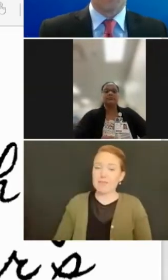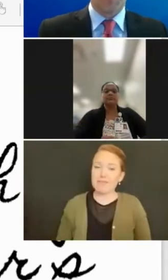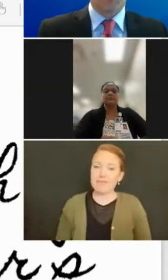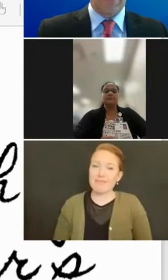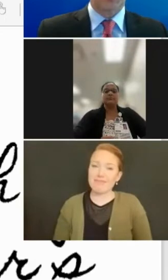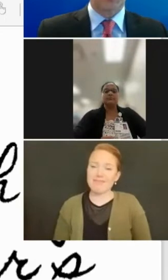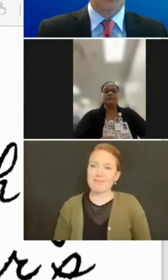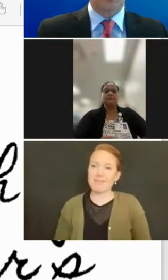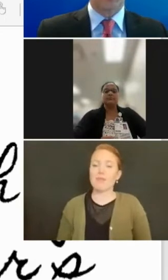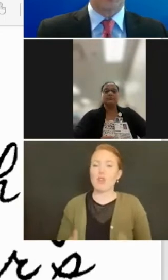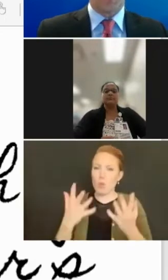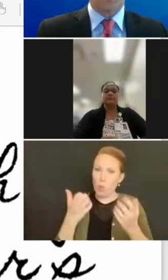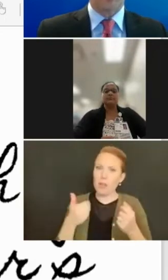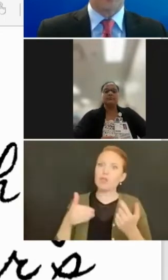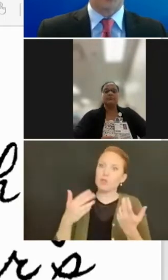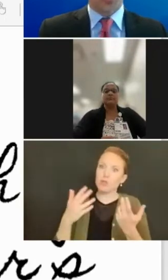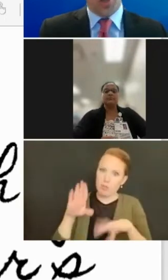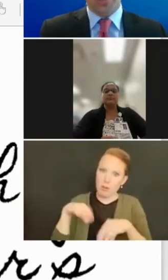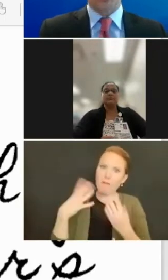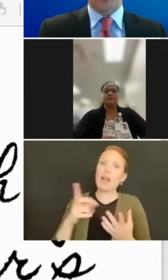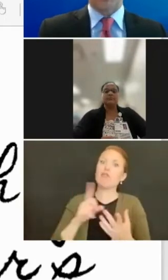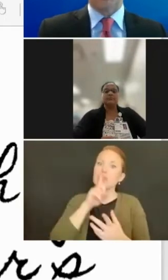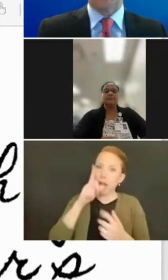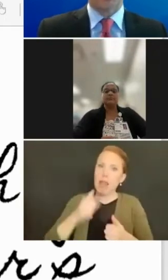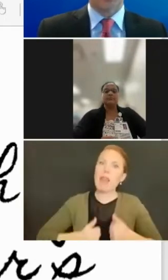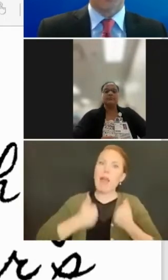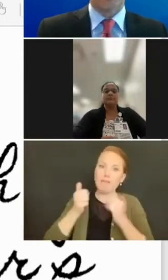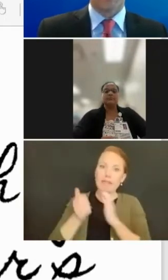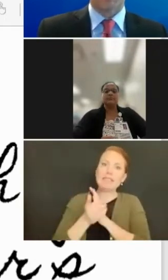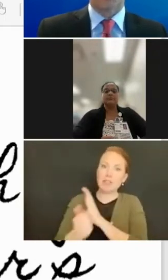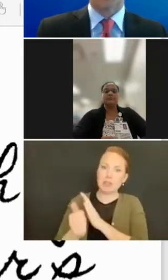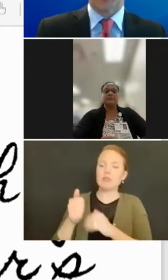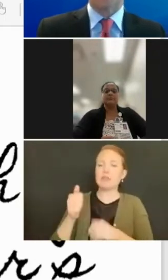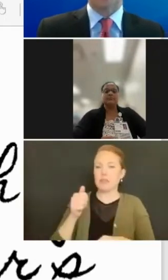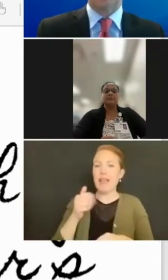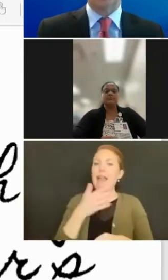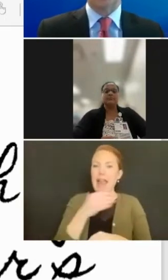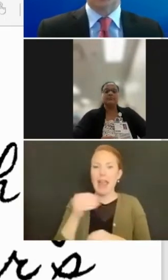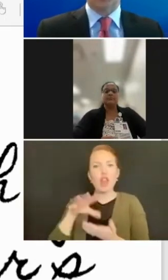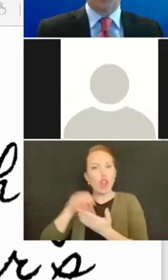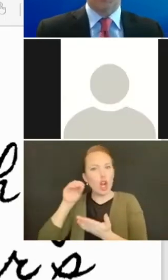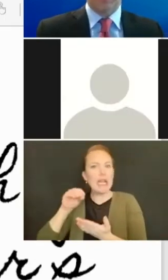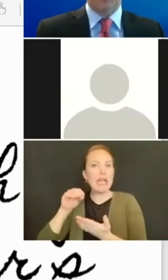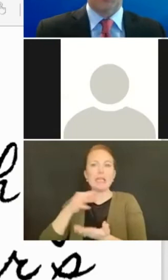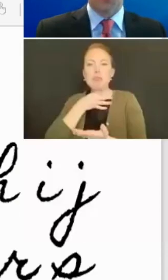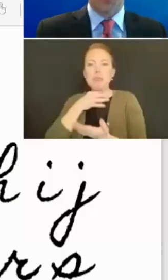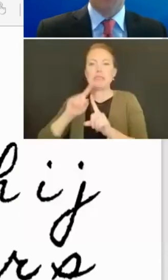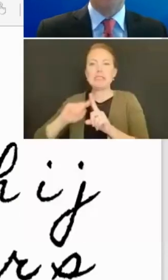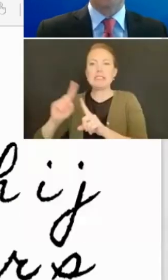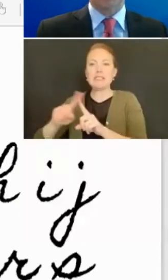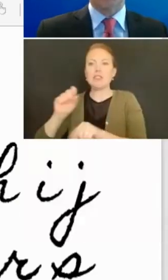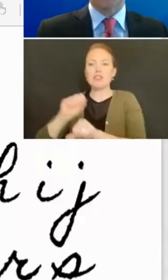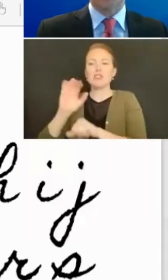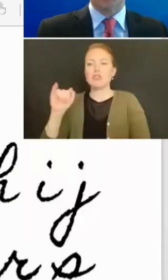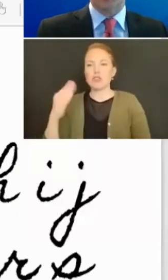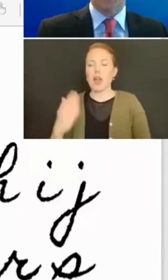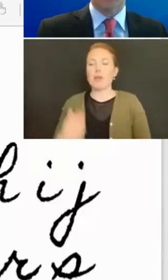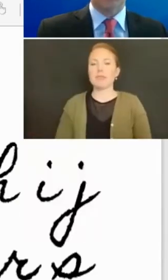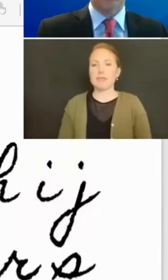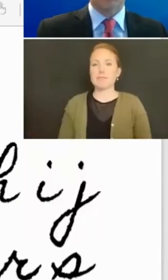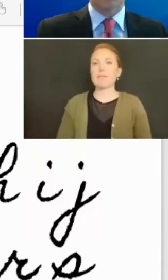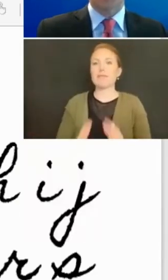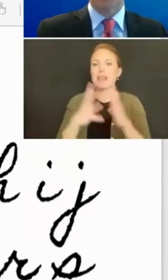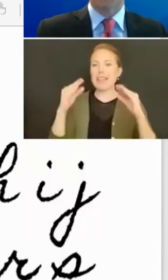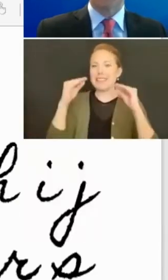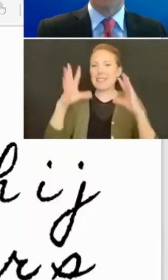want to cover very practical skills in our webinars alongside learning about different jobs. And many teachers were appreciative of